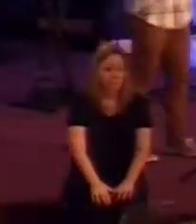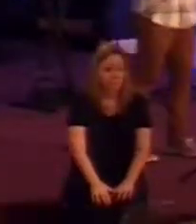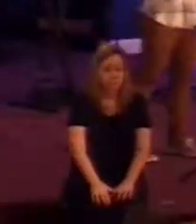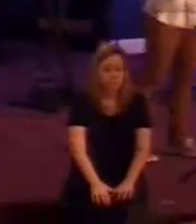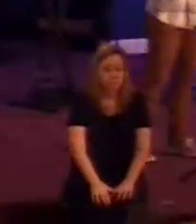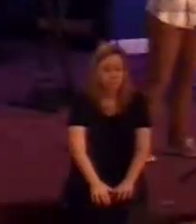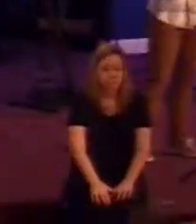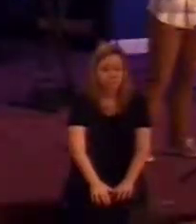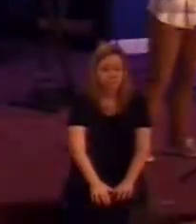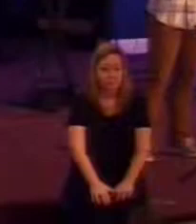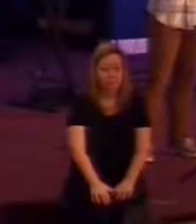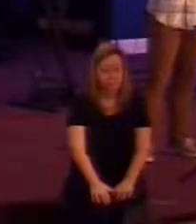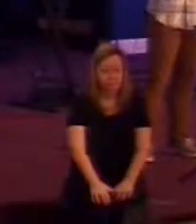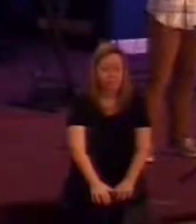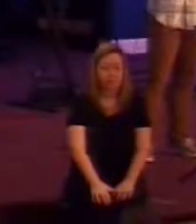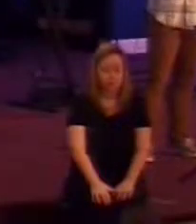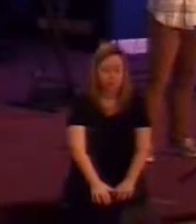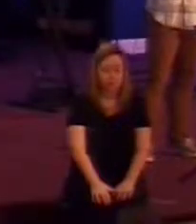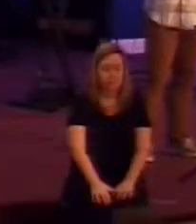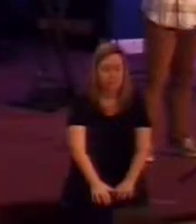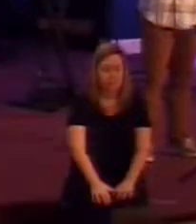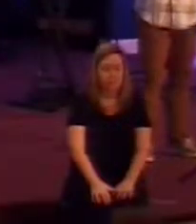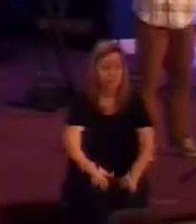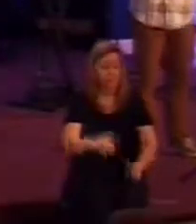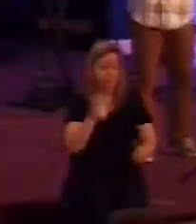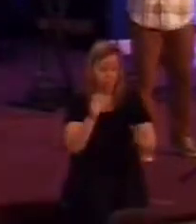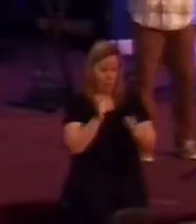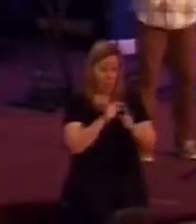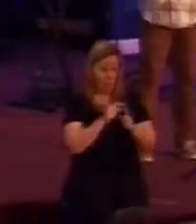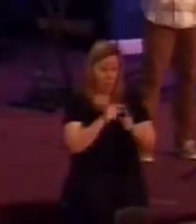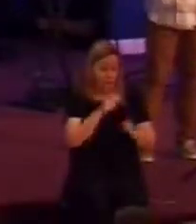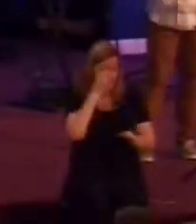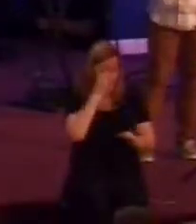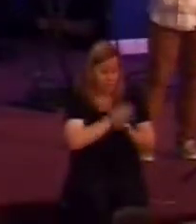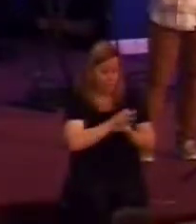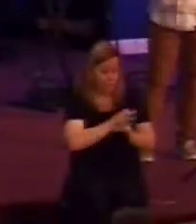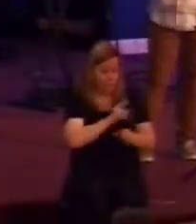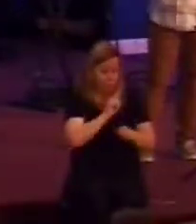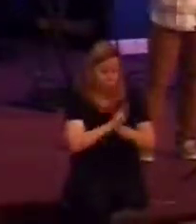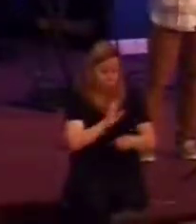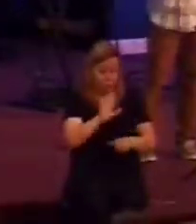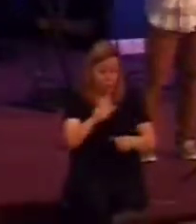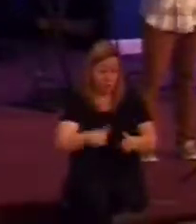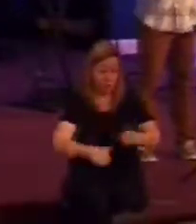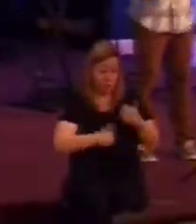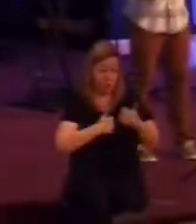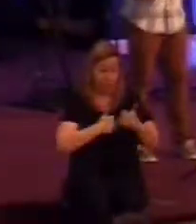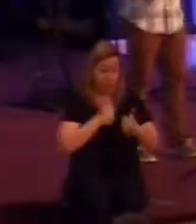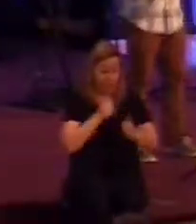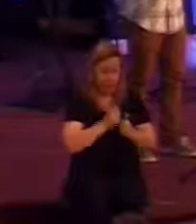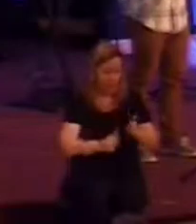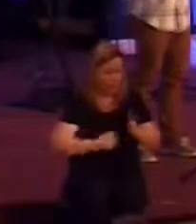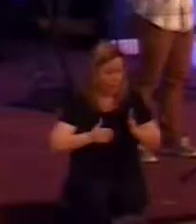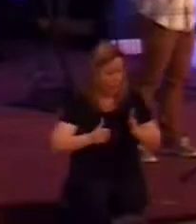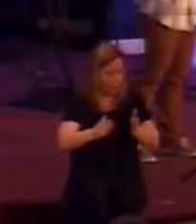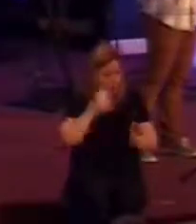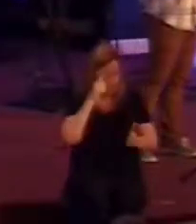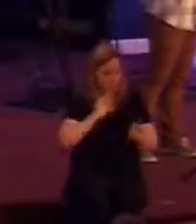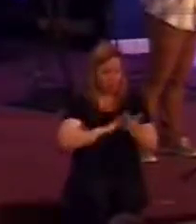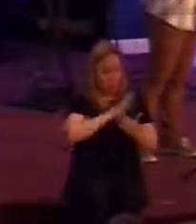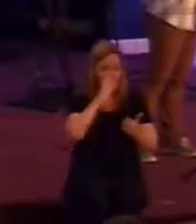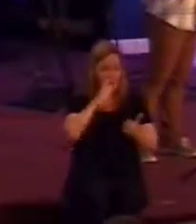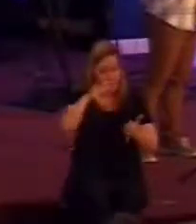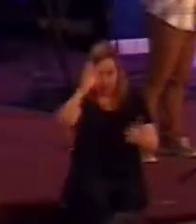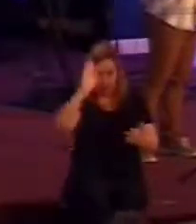the spotlight back on God. In other words, faith uses your life in every way to bring glory to